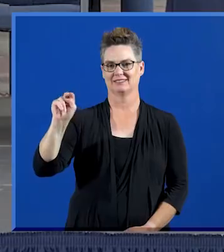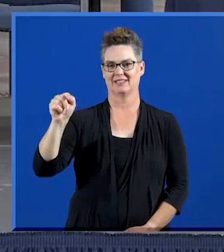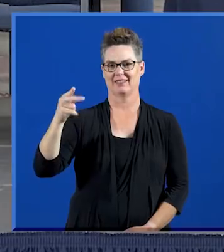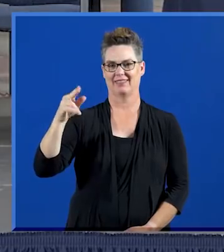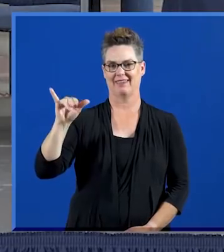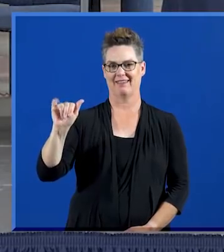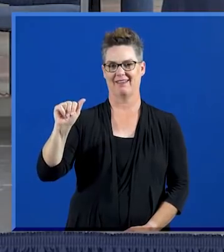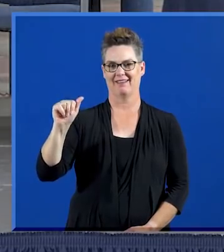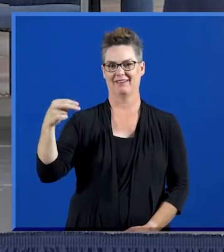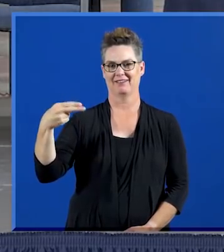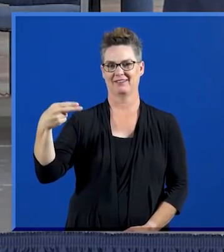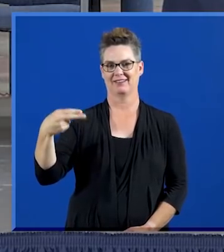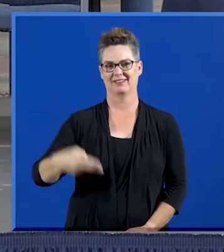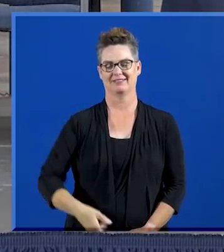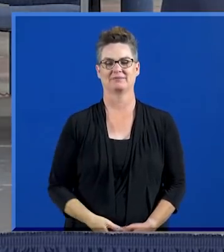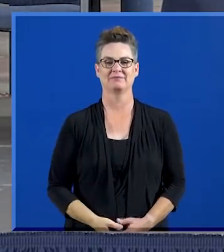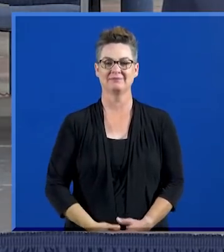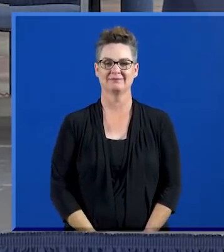Cynthia Hernandez.